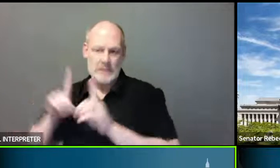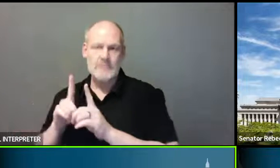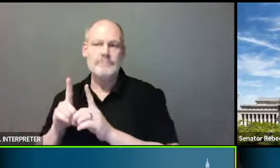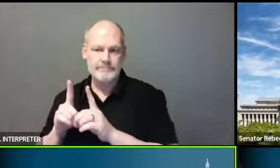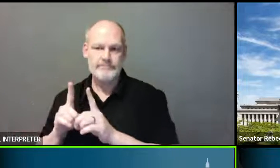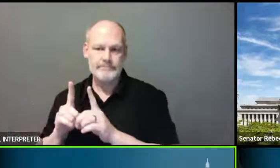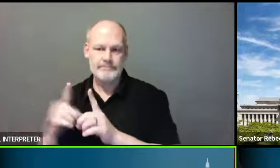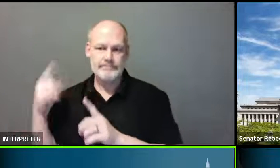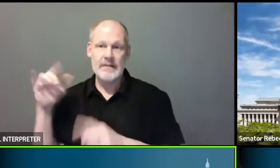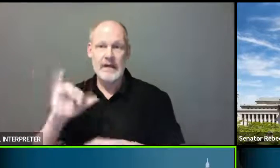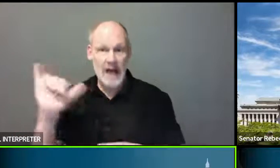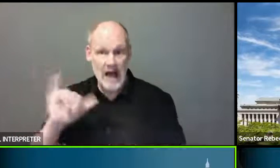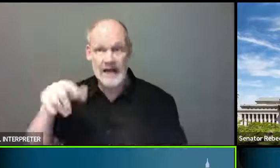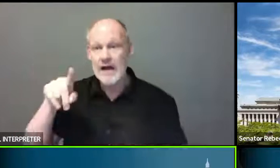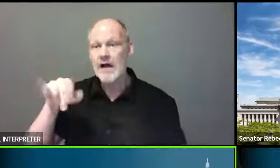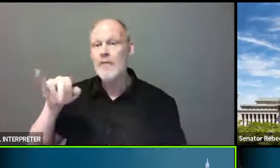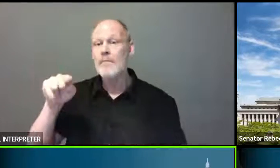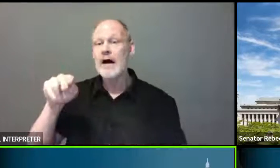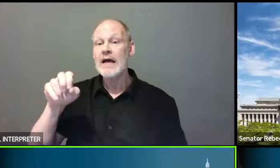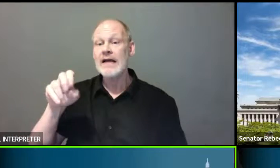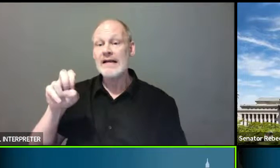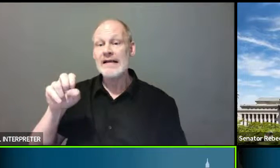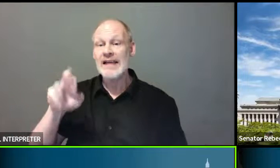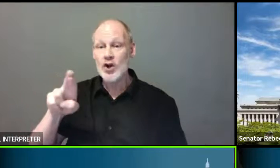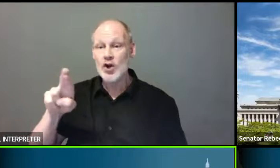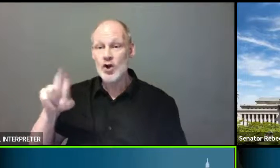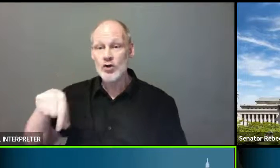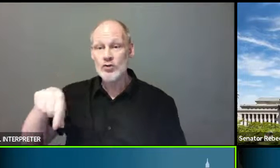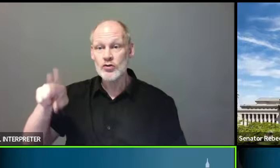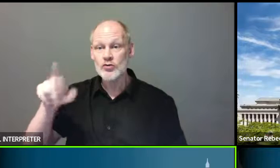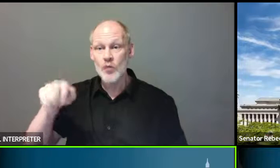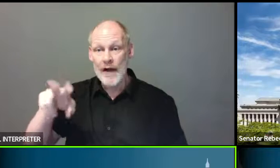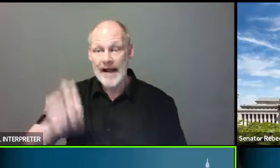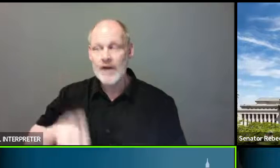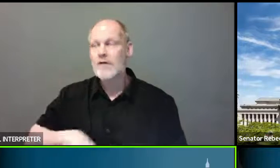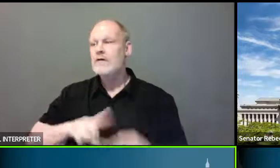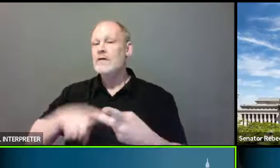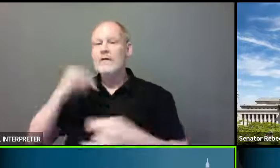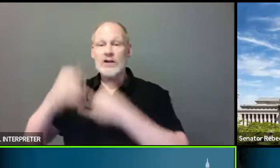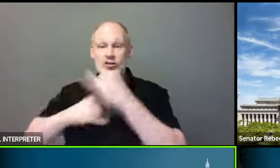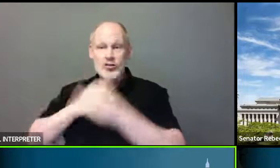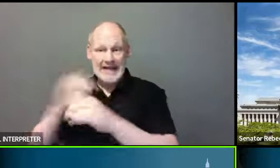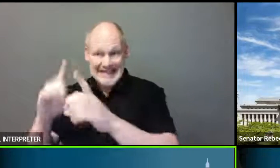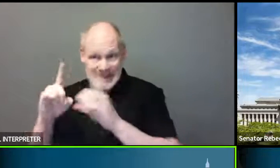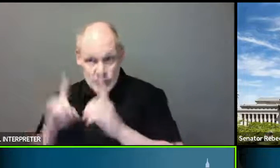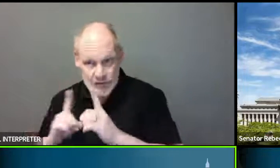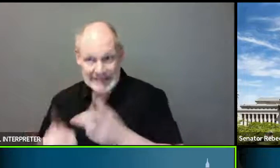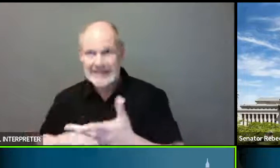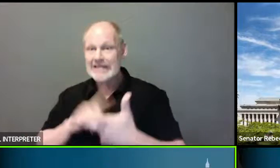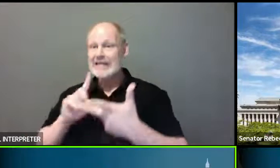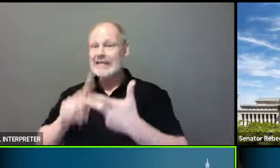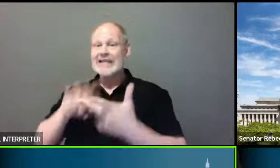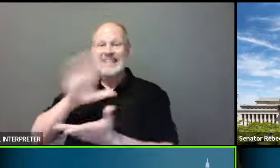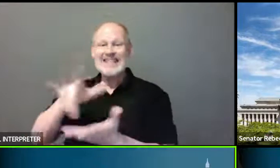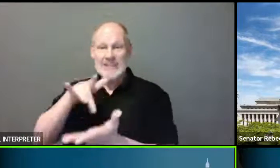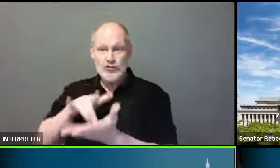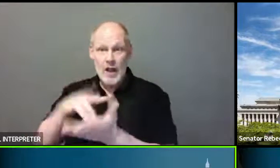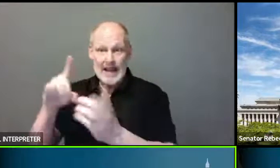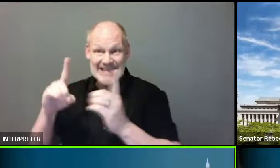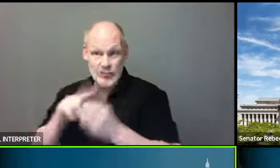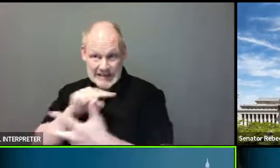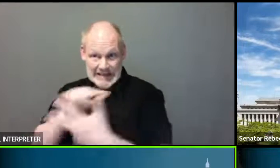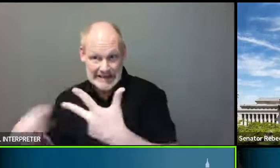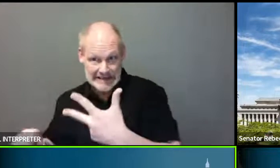Pioneer Square, the historic Chinatown International District, and the historic Central District, which